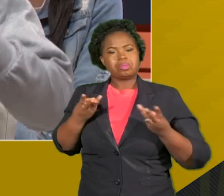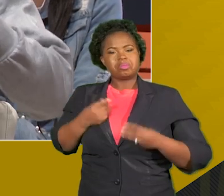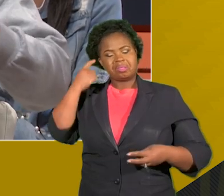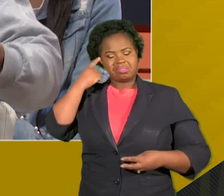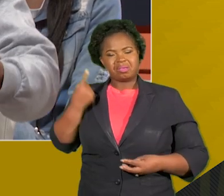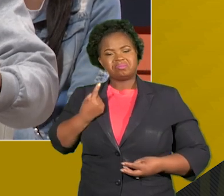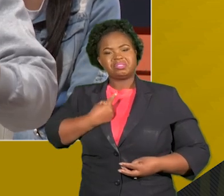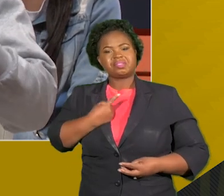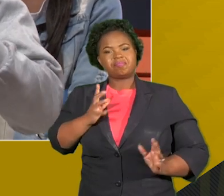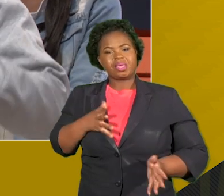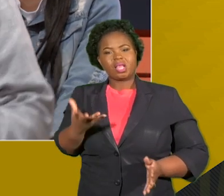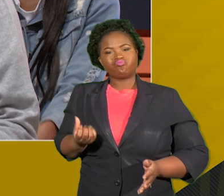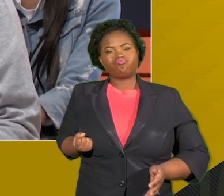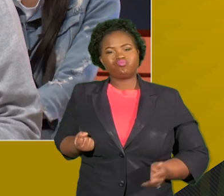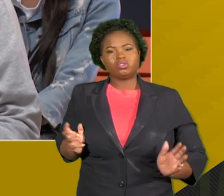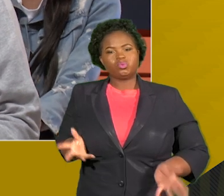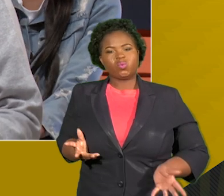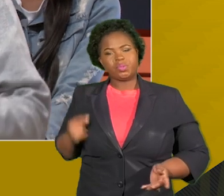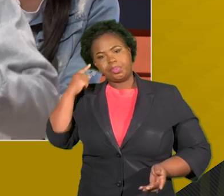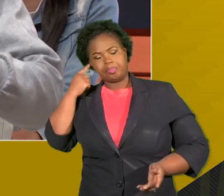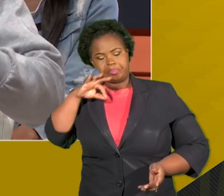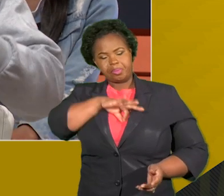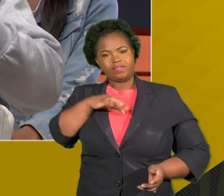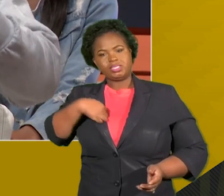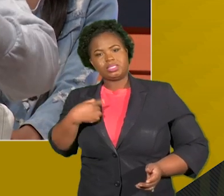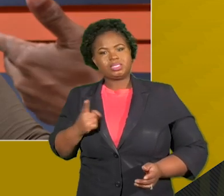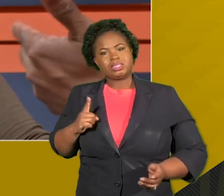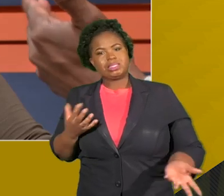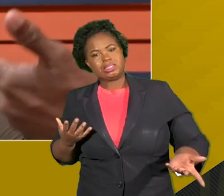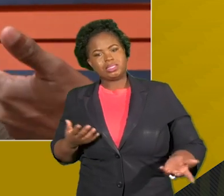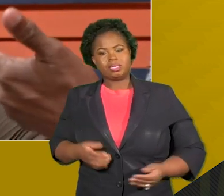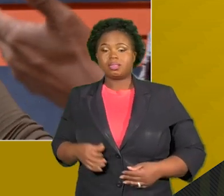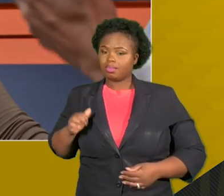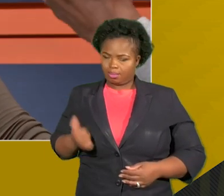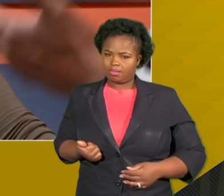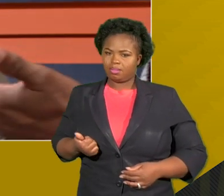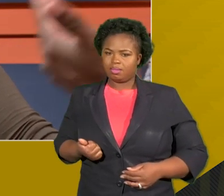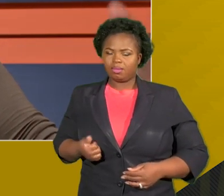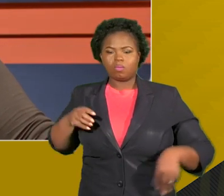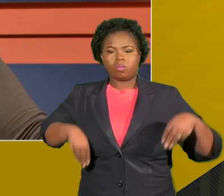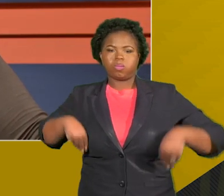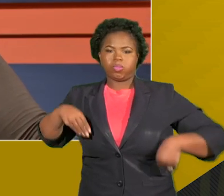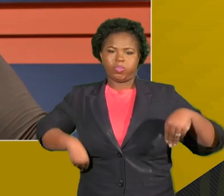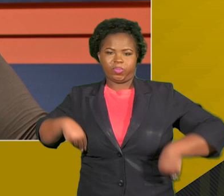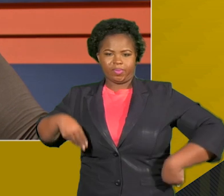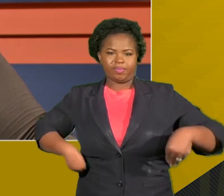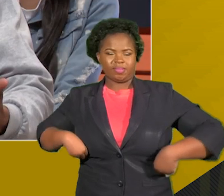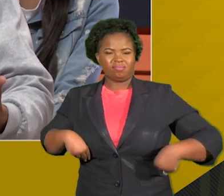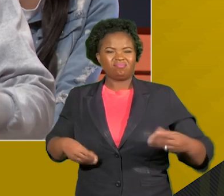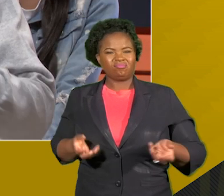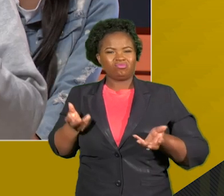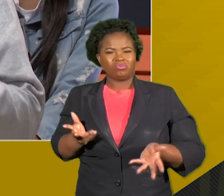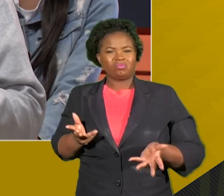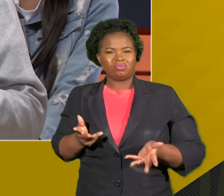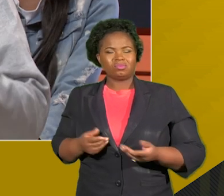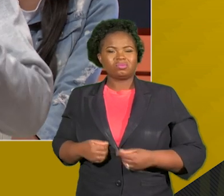Kore people are looking for what are going to benefit. So give more the thing of corruption and abuse of powers because